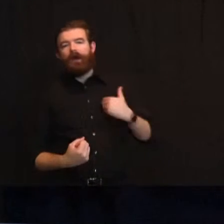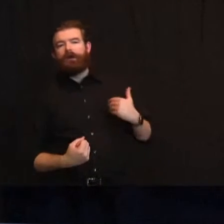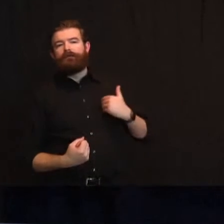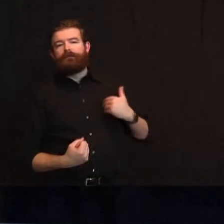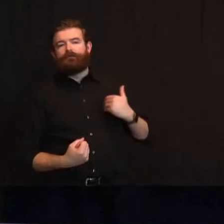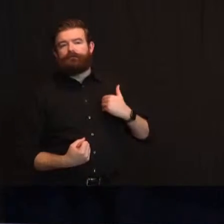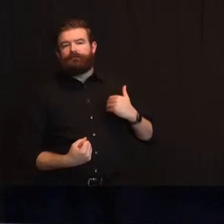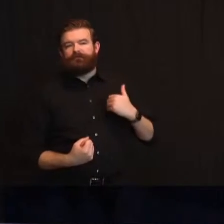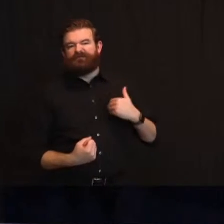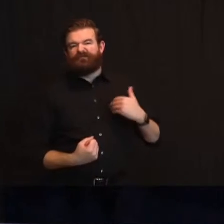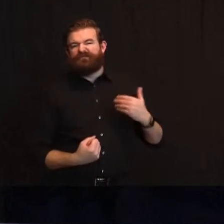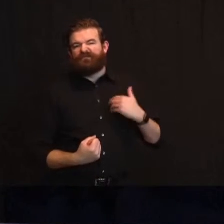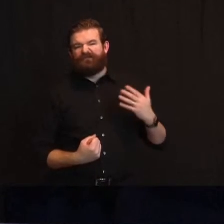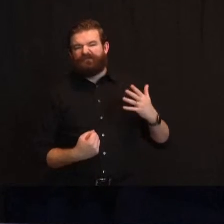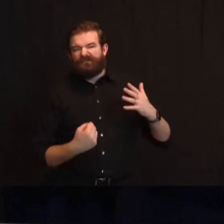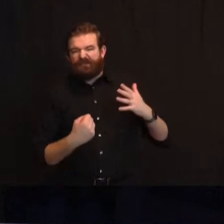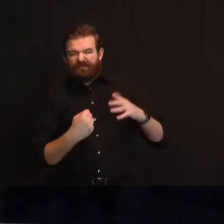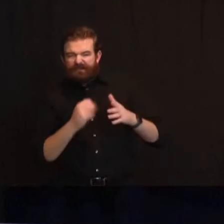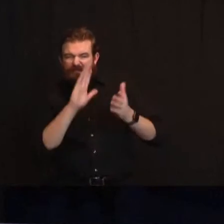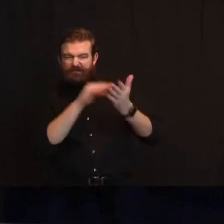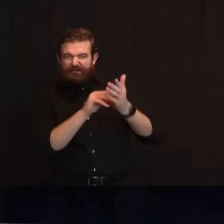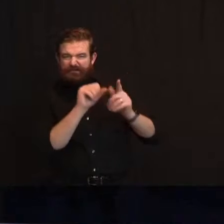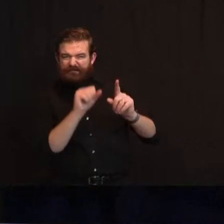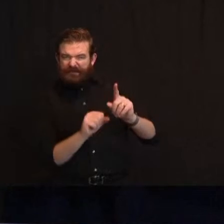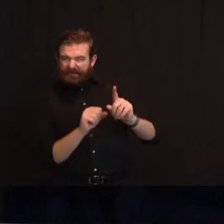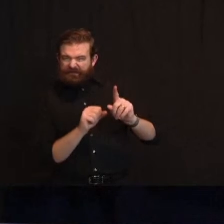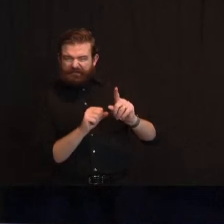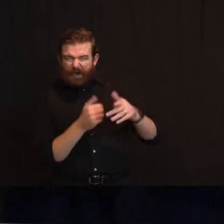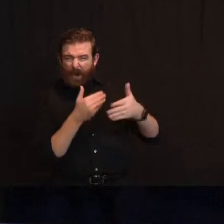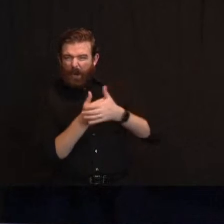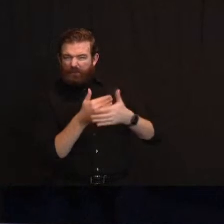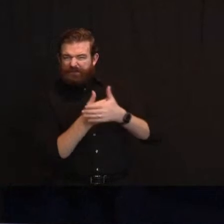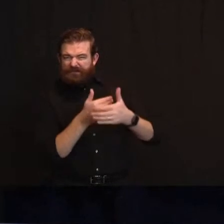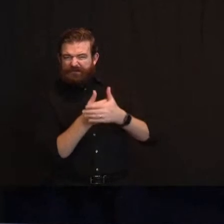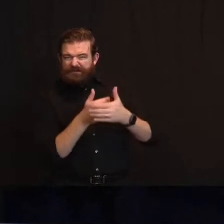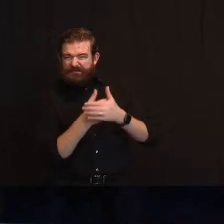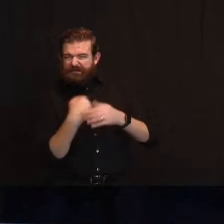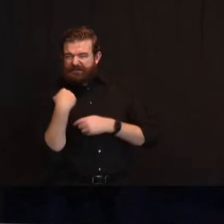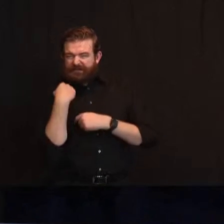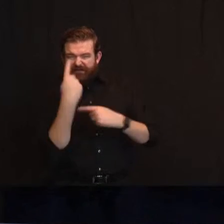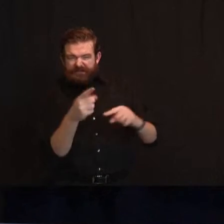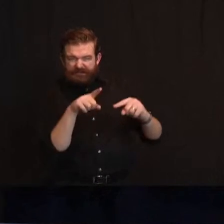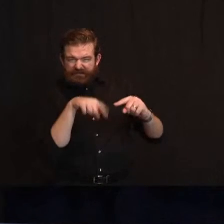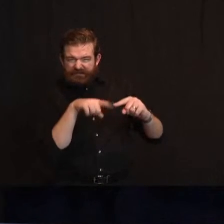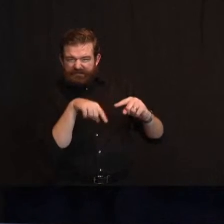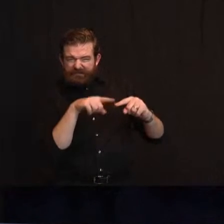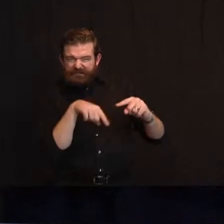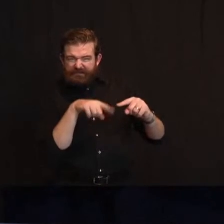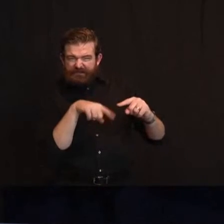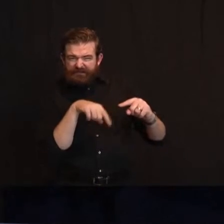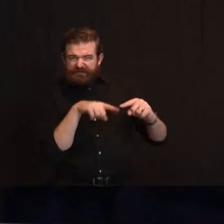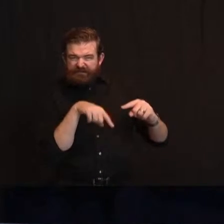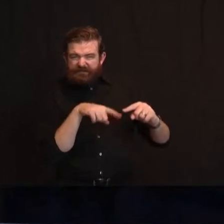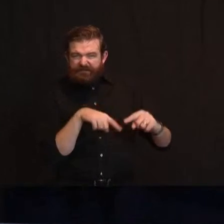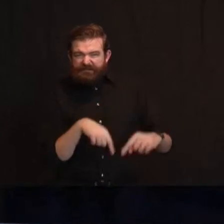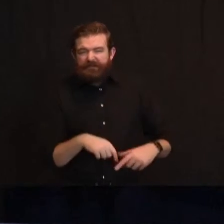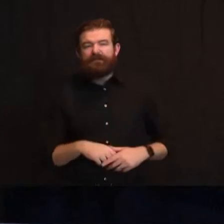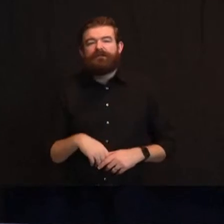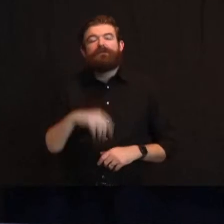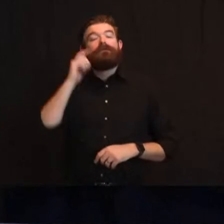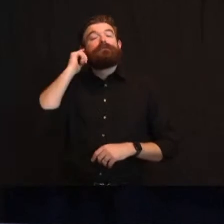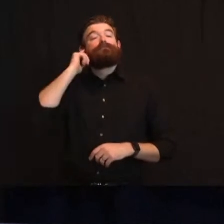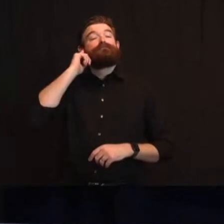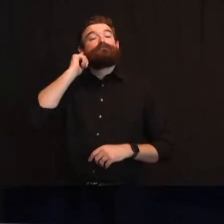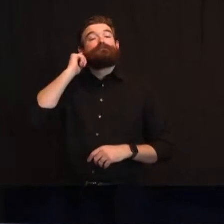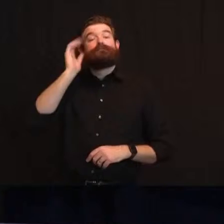Yeah. Central and south. Yeah. Let me. Okay. On the 7th, this is interesting. I'm doing a comparison between the 7th and